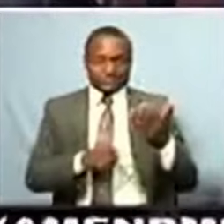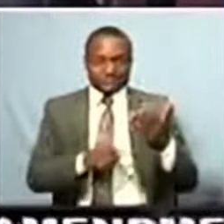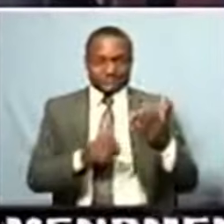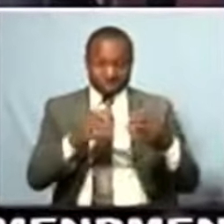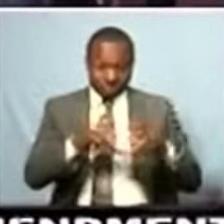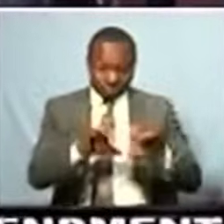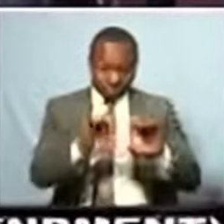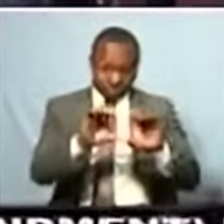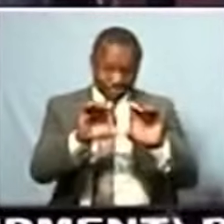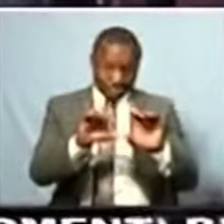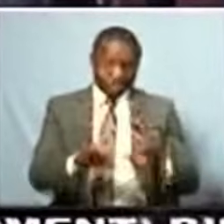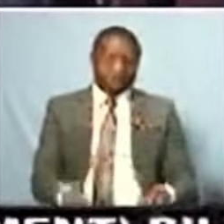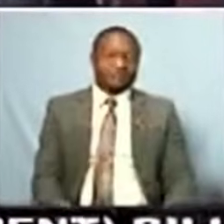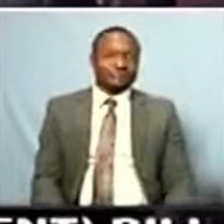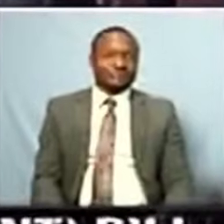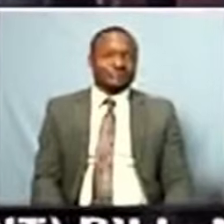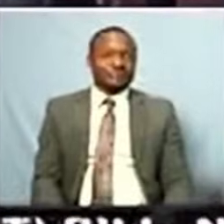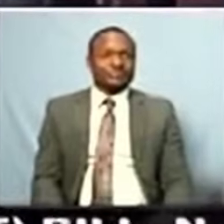quo,